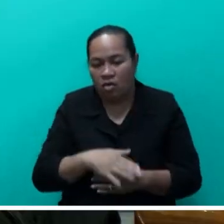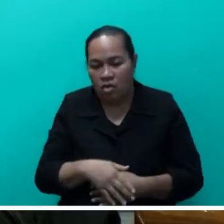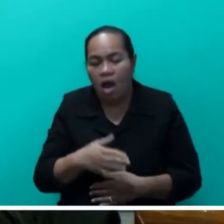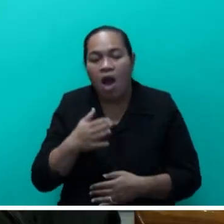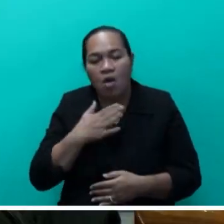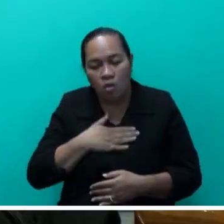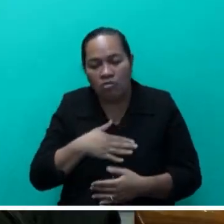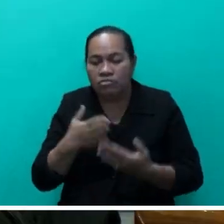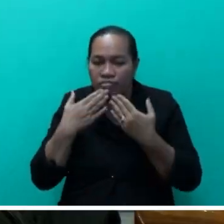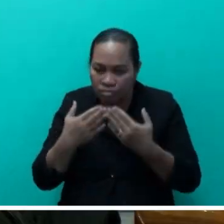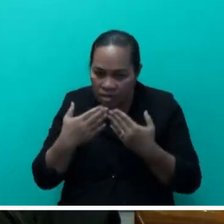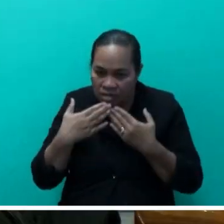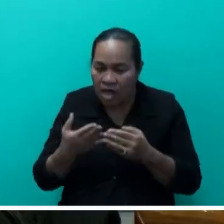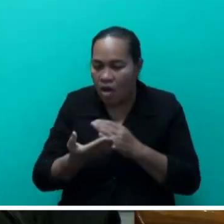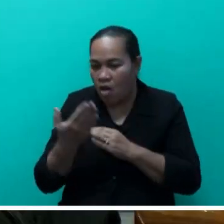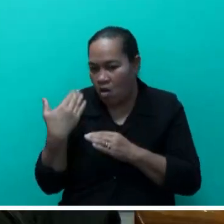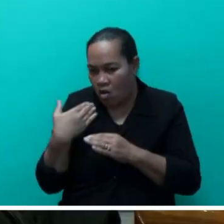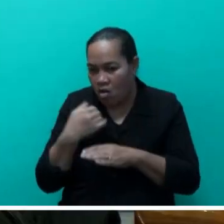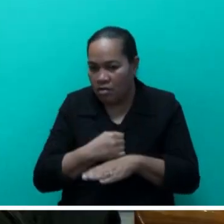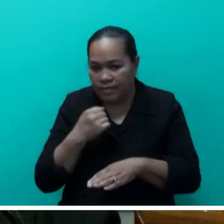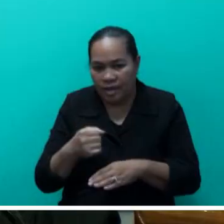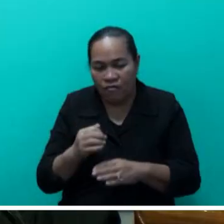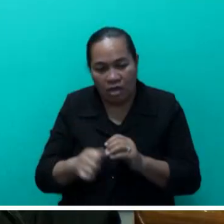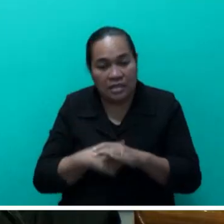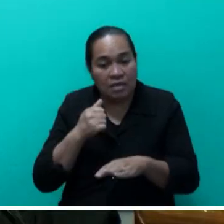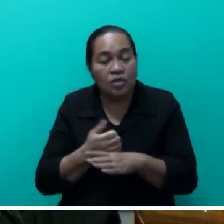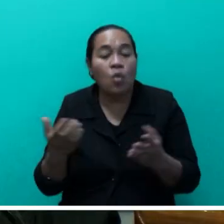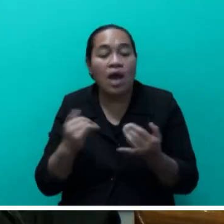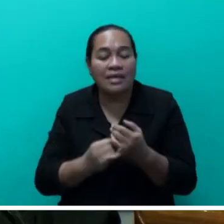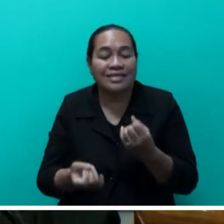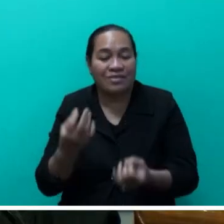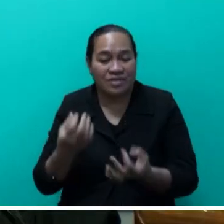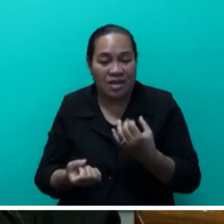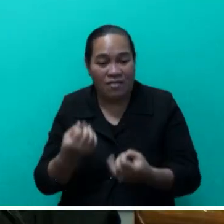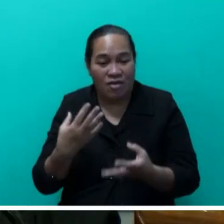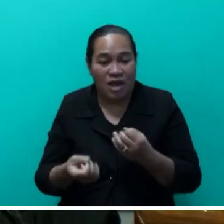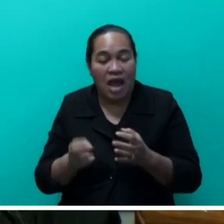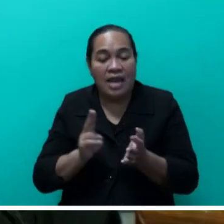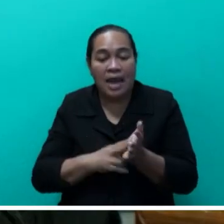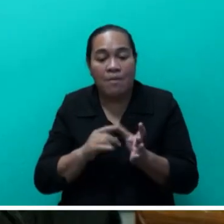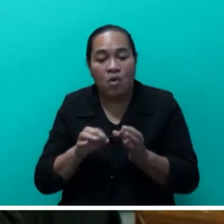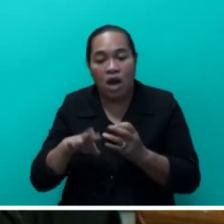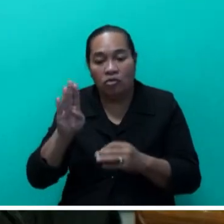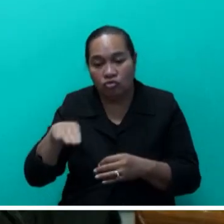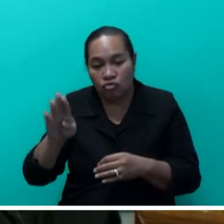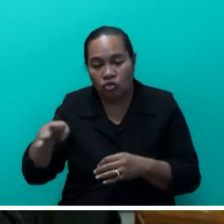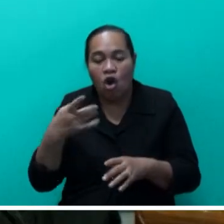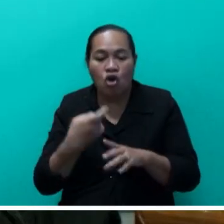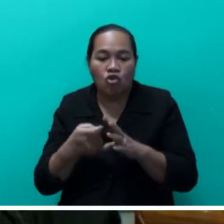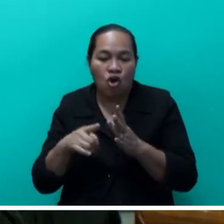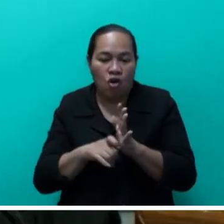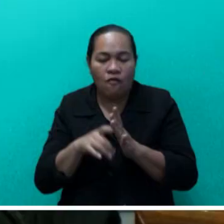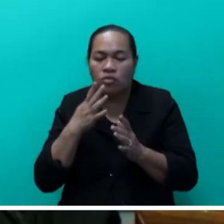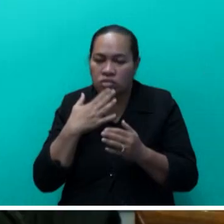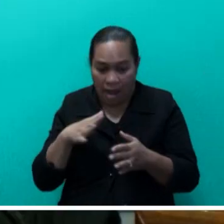the previous government's efforts in establishing BDM in South Sabu, Nombowalu, and Corvo, which made this essential service more